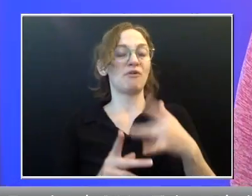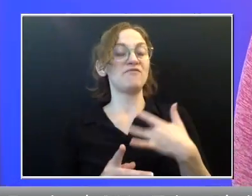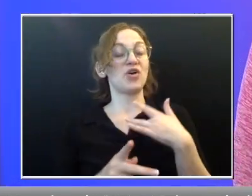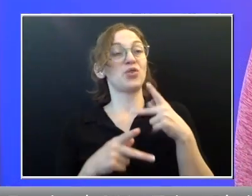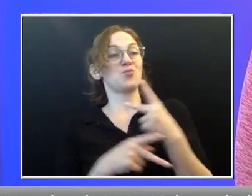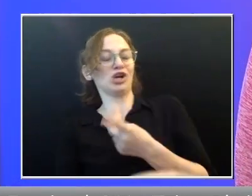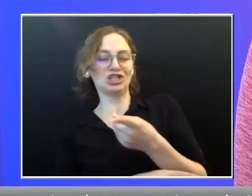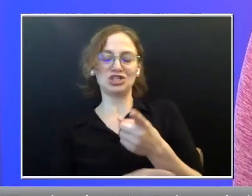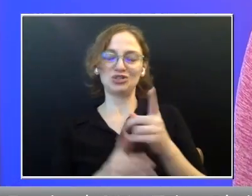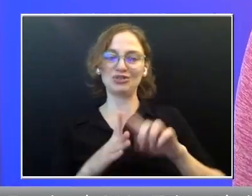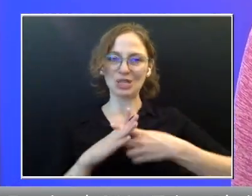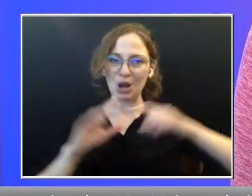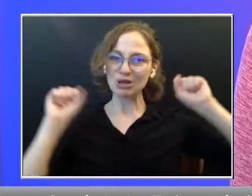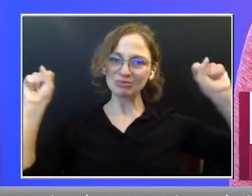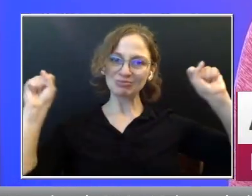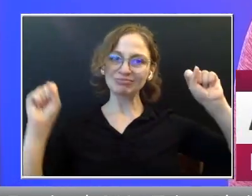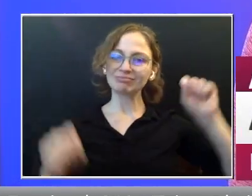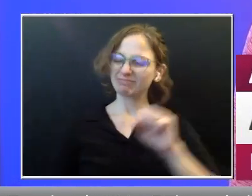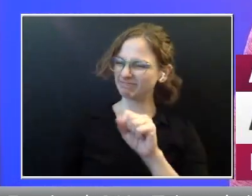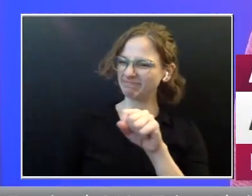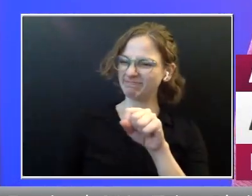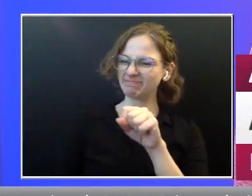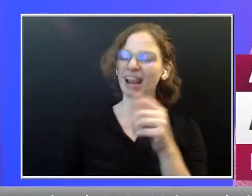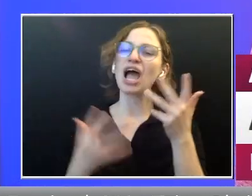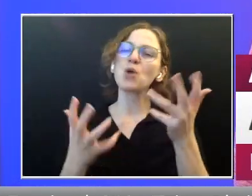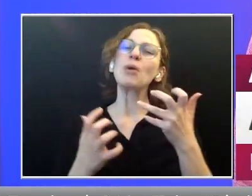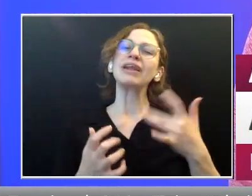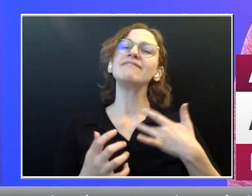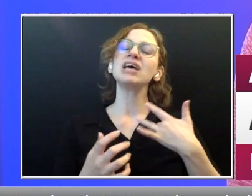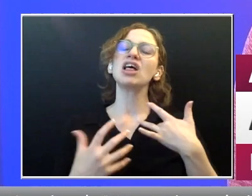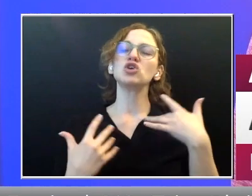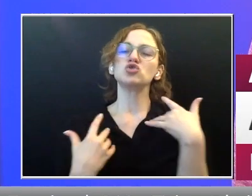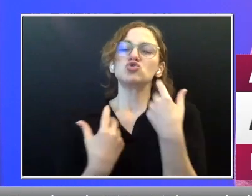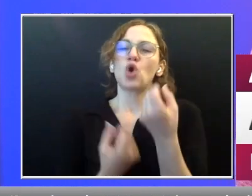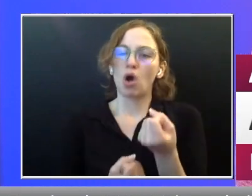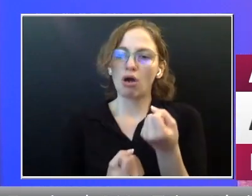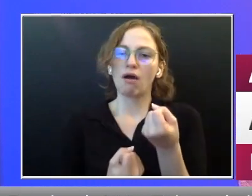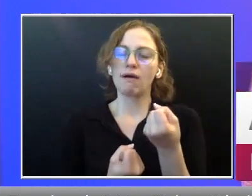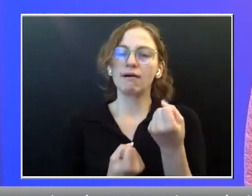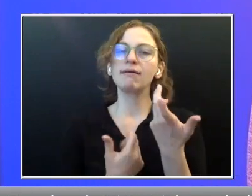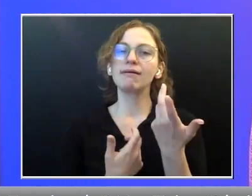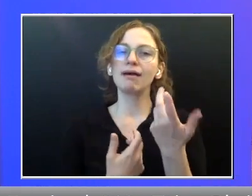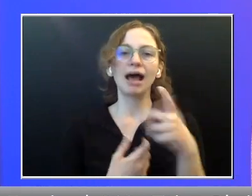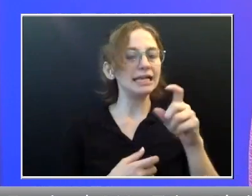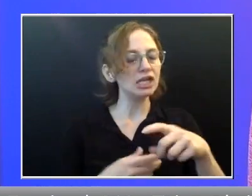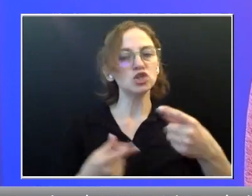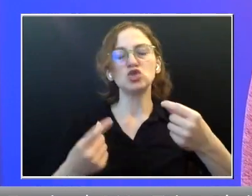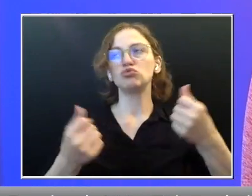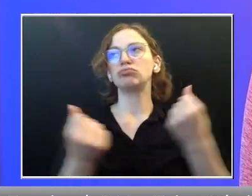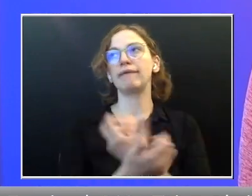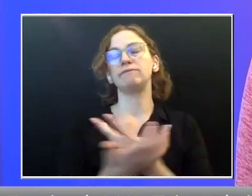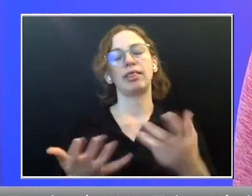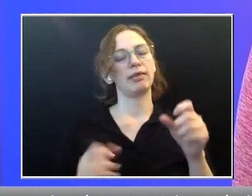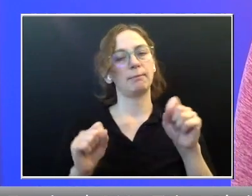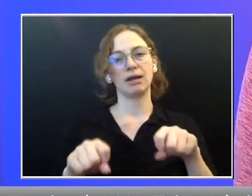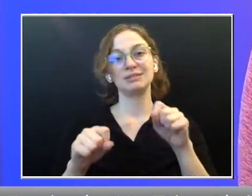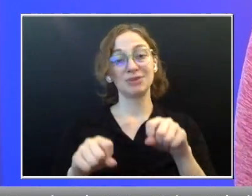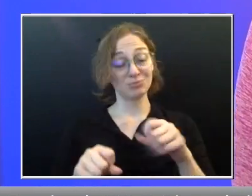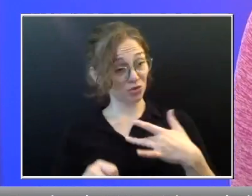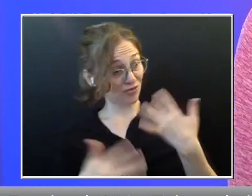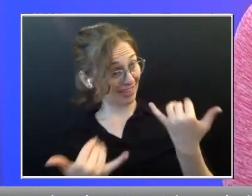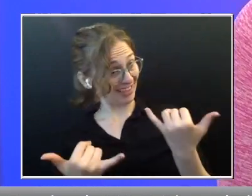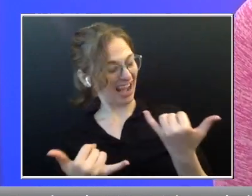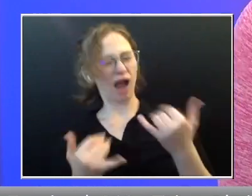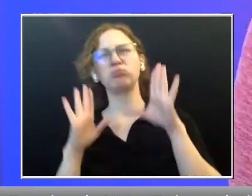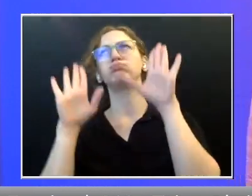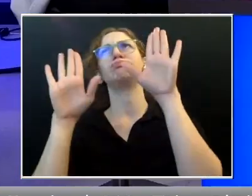think I just needed to feel strong. I needed to do everything I could do possible. And how are you feeling today? Wonderful. Wonderful. When